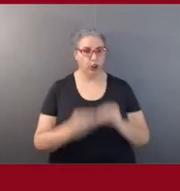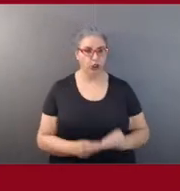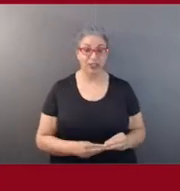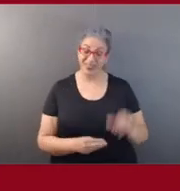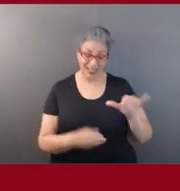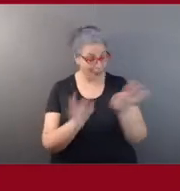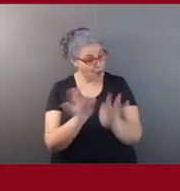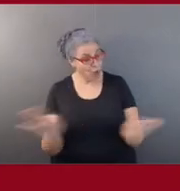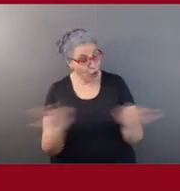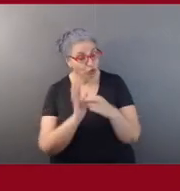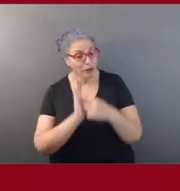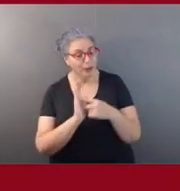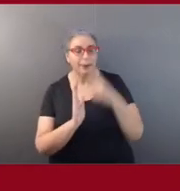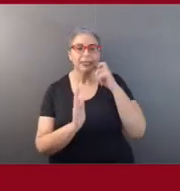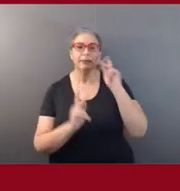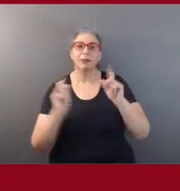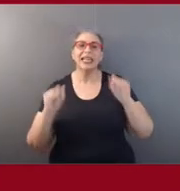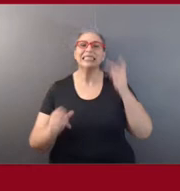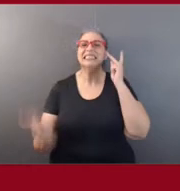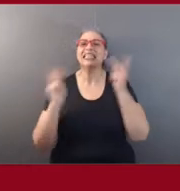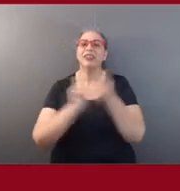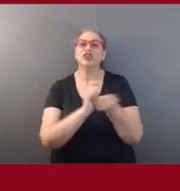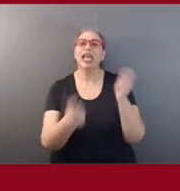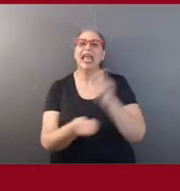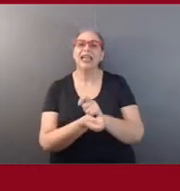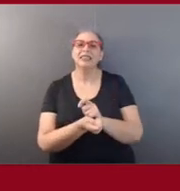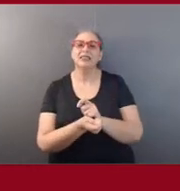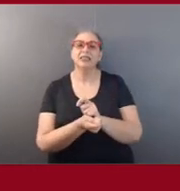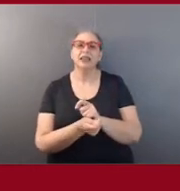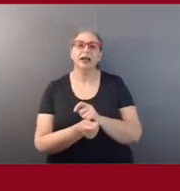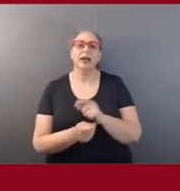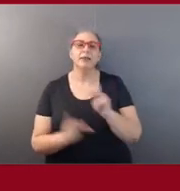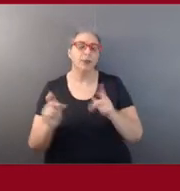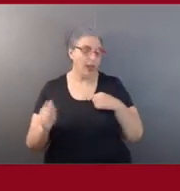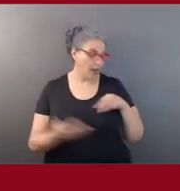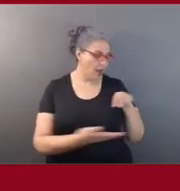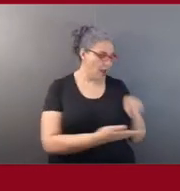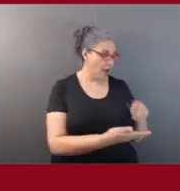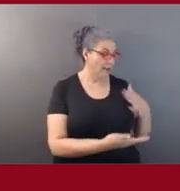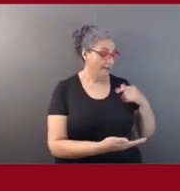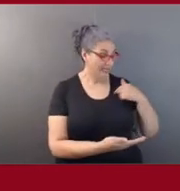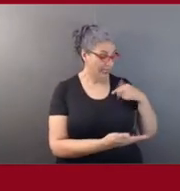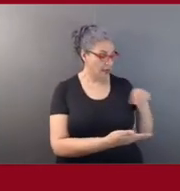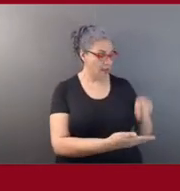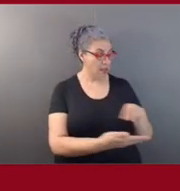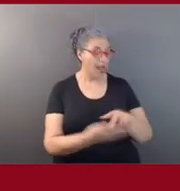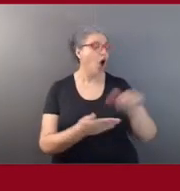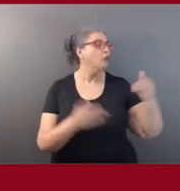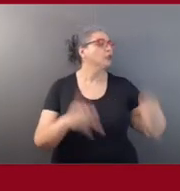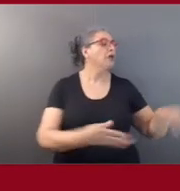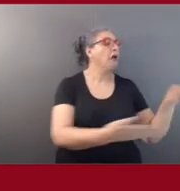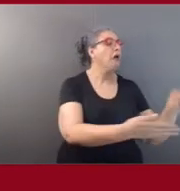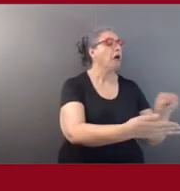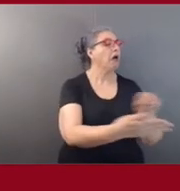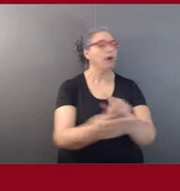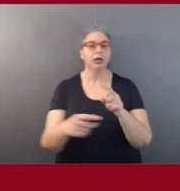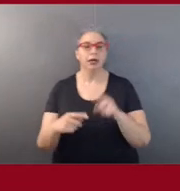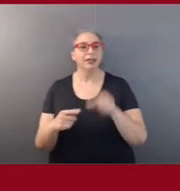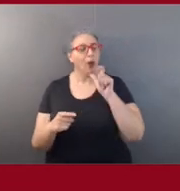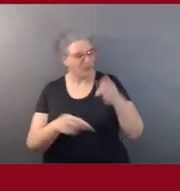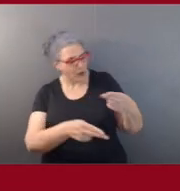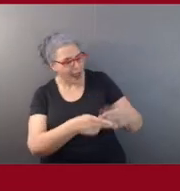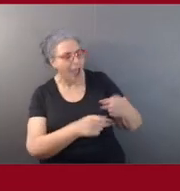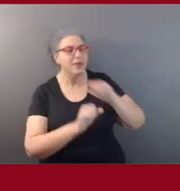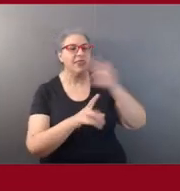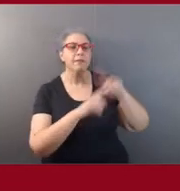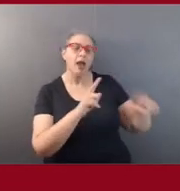where people can see the change. They can follow where they're at and see where they're going and how to get there. You know, it's interesting that you